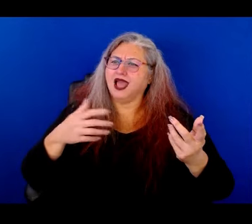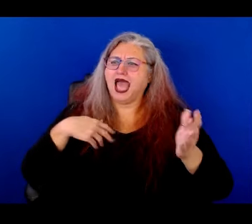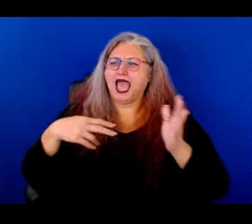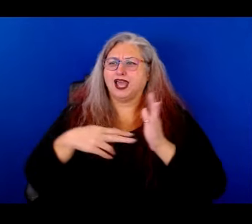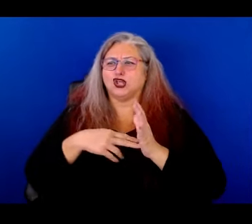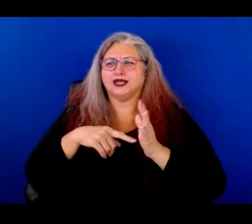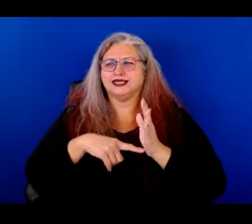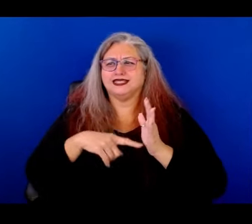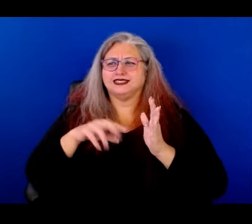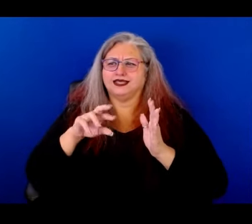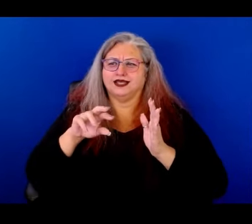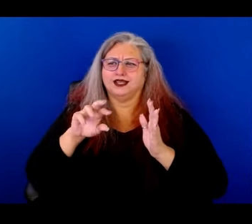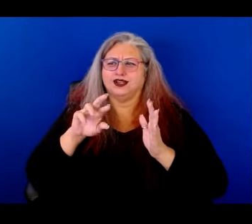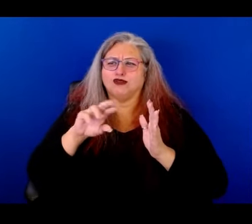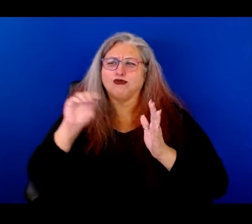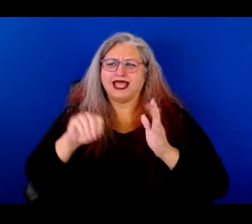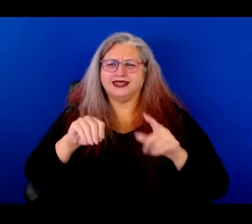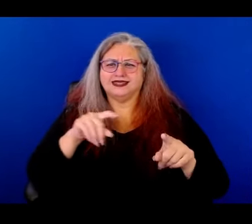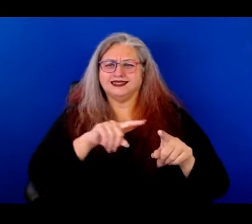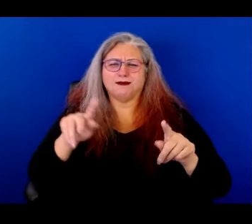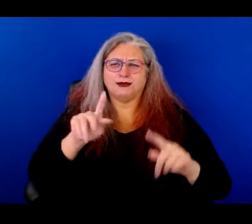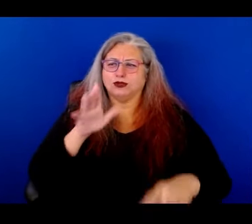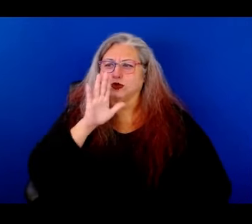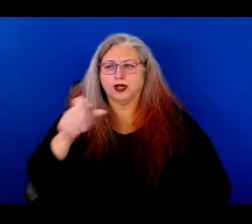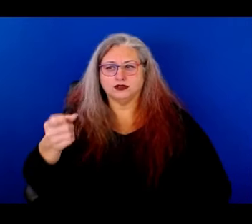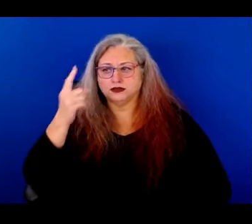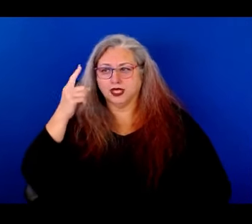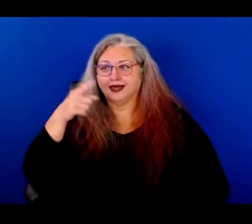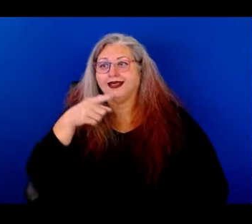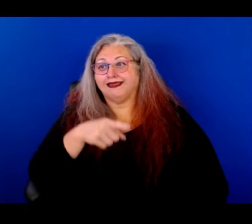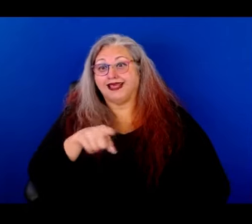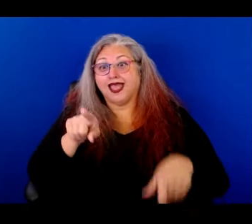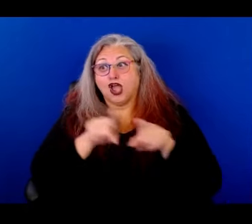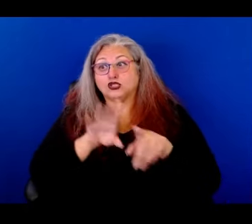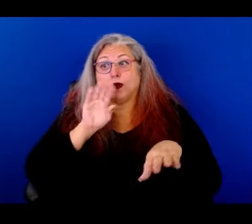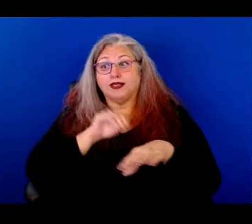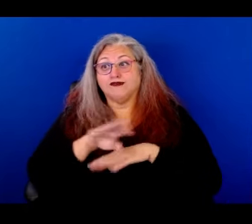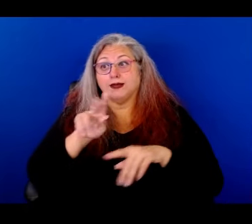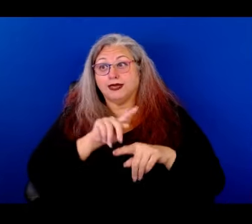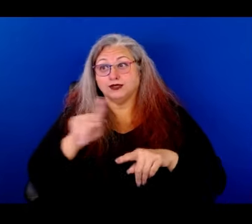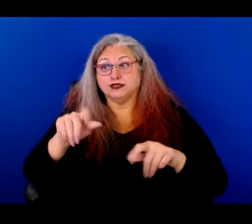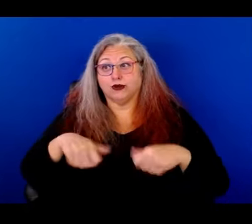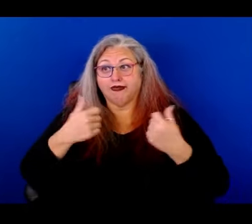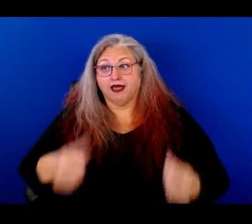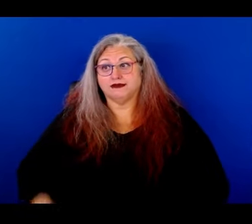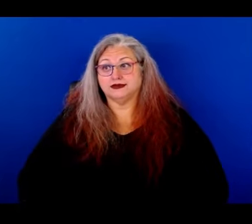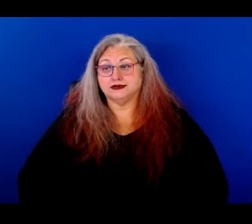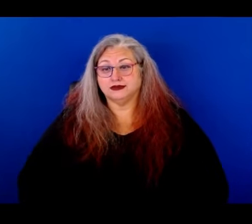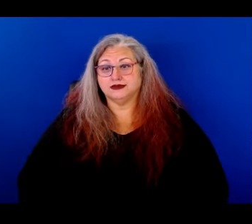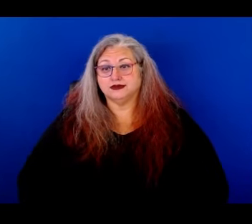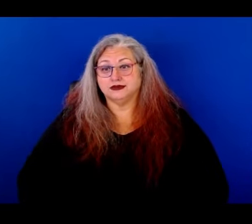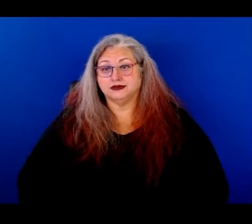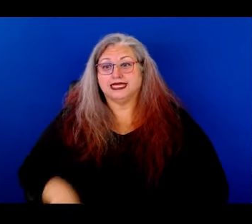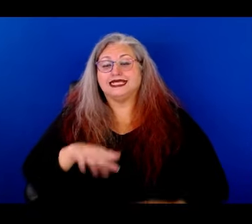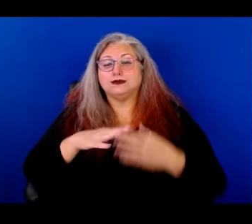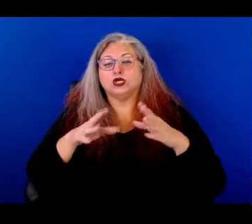these ratings and I think these people don't understand that they are also affecting people's livelihood. That this book is